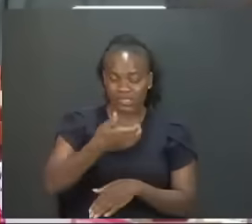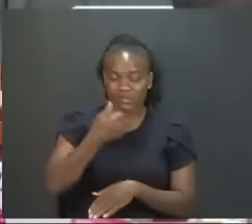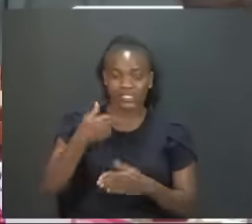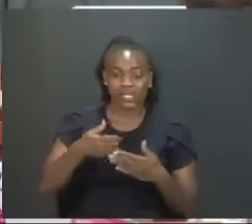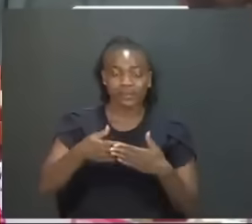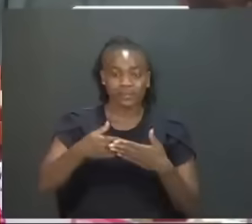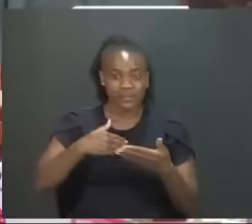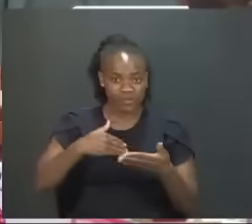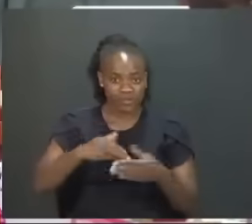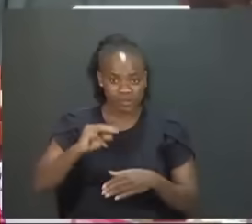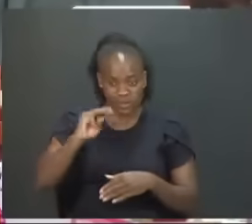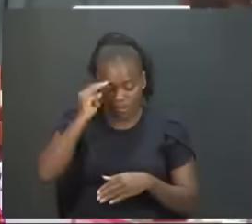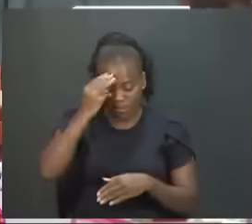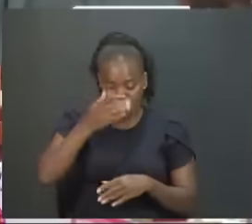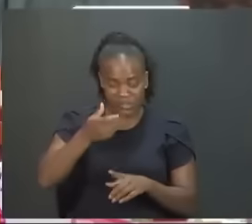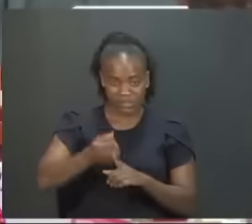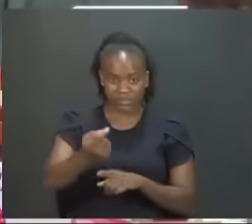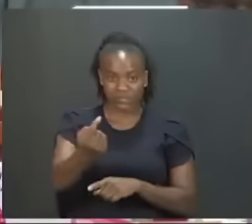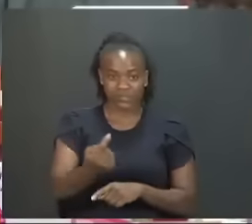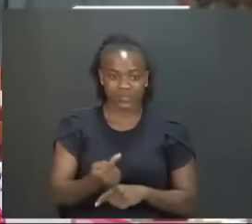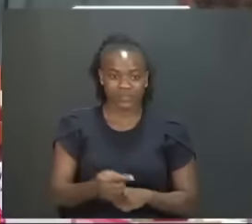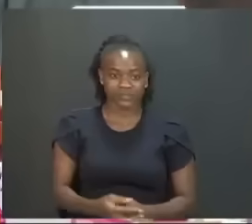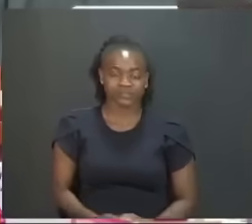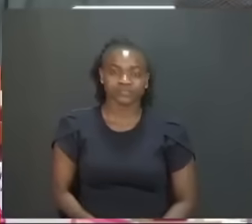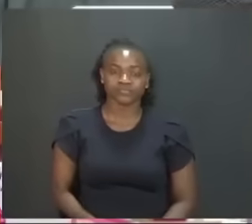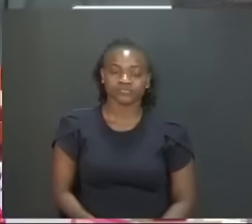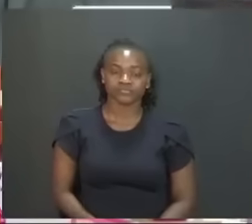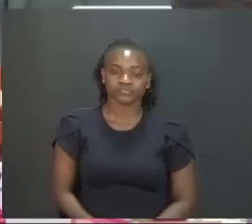before the minister comes.